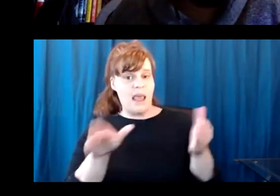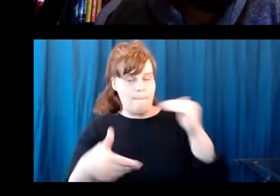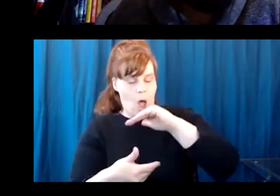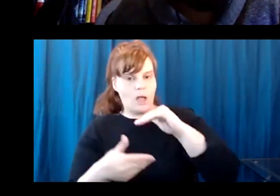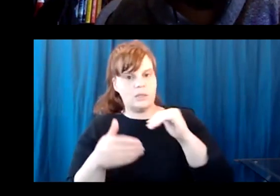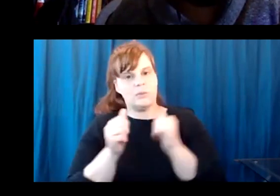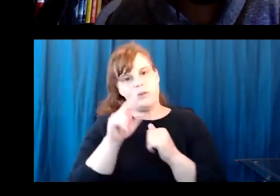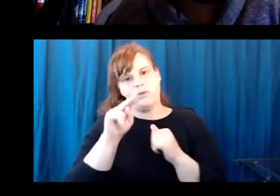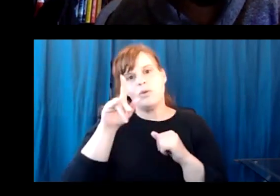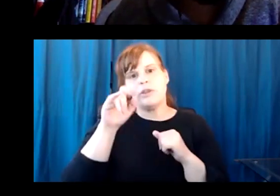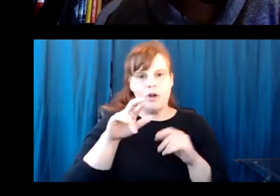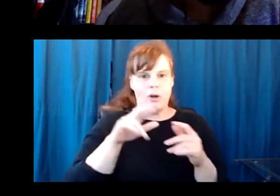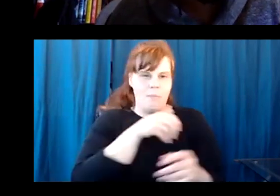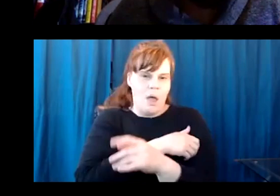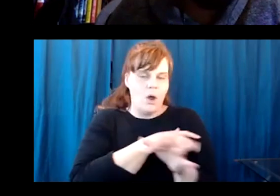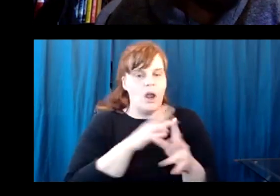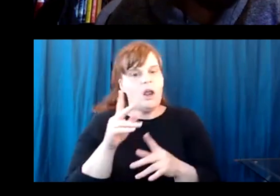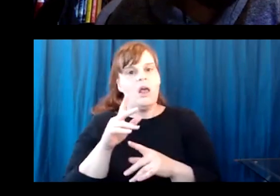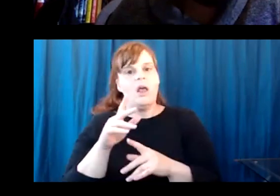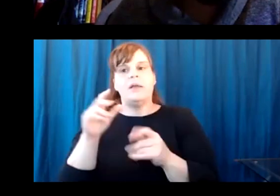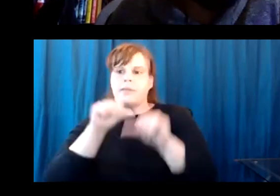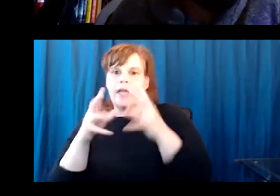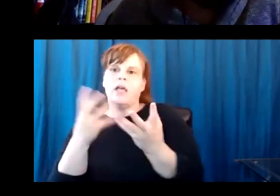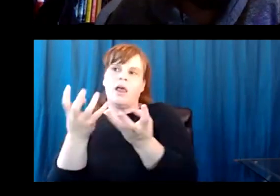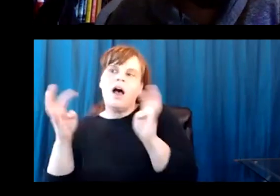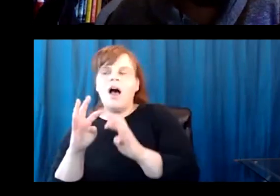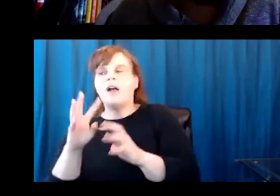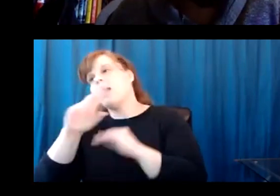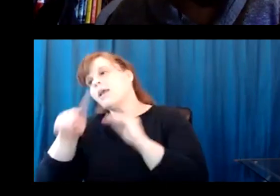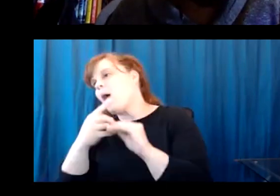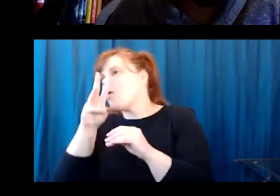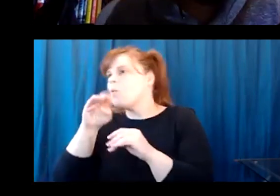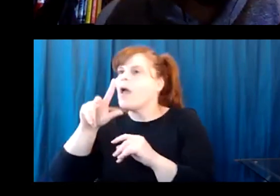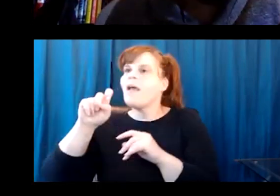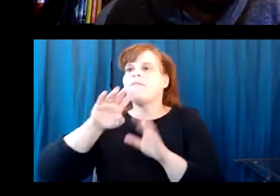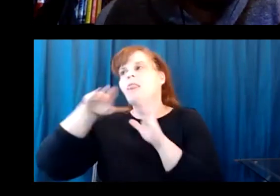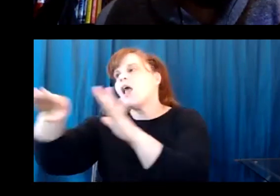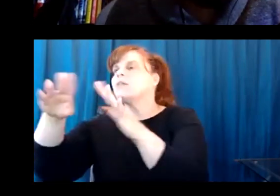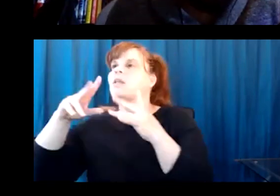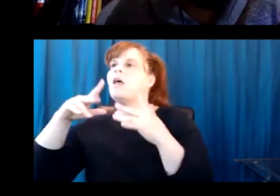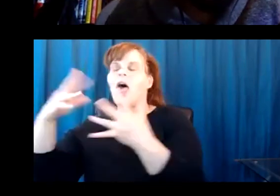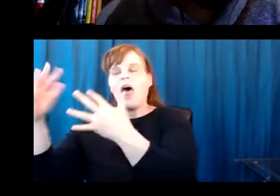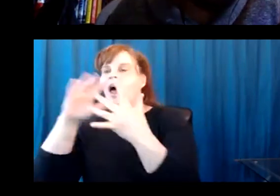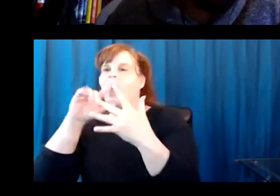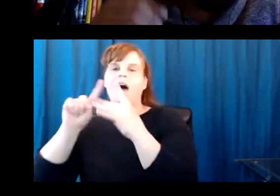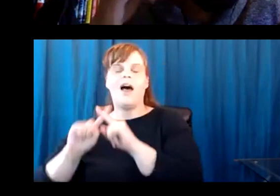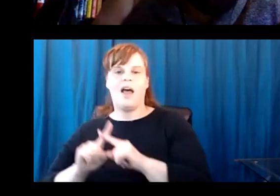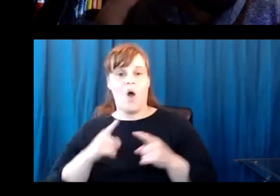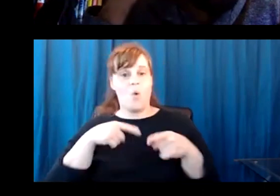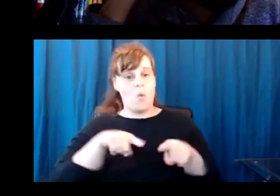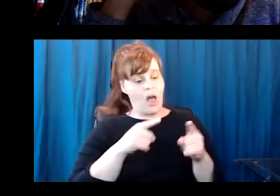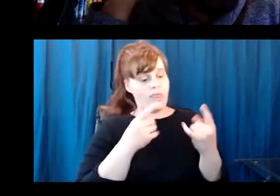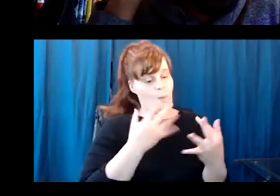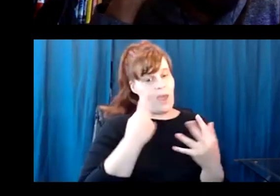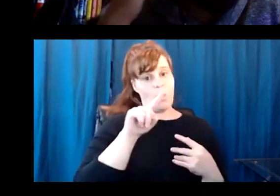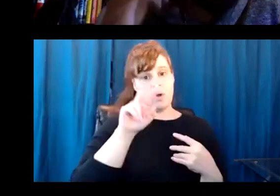about superpositions and wavelengths and quantum systems, and while they wait for the radioactive element in the box to